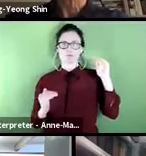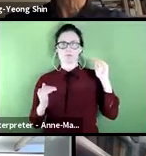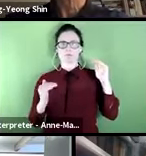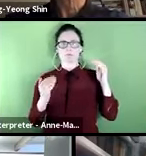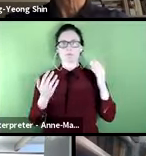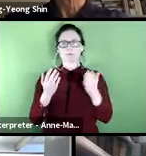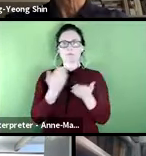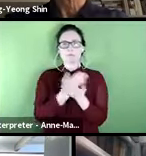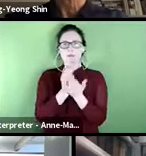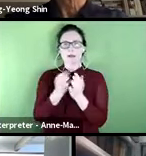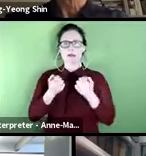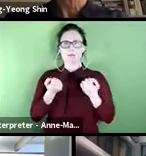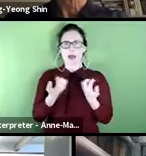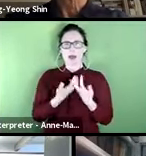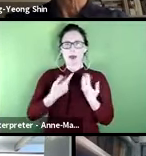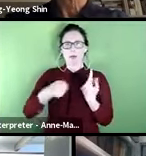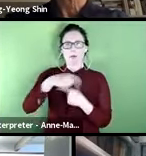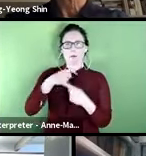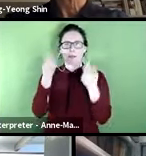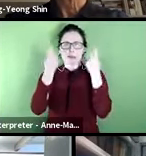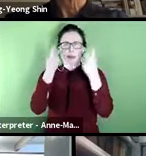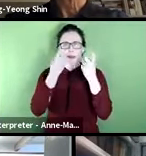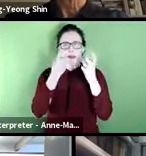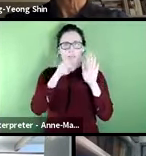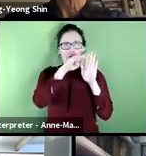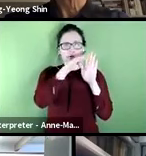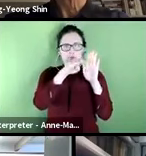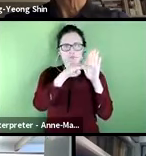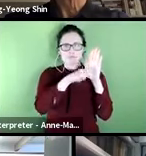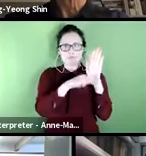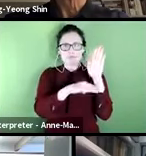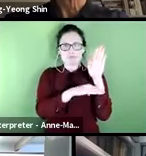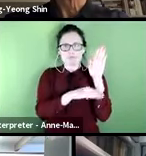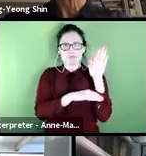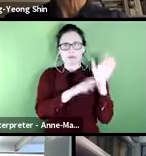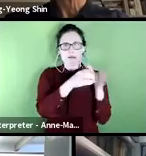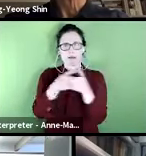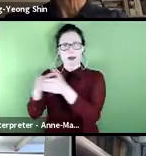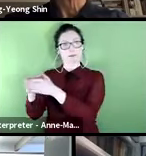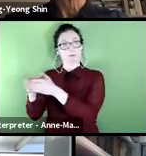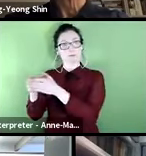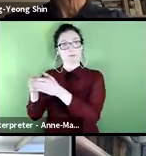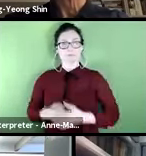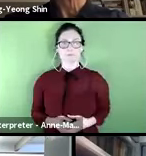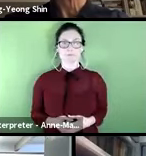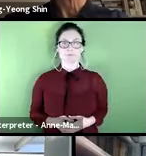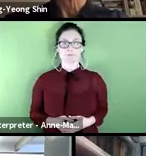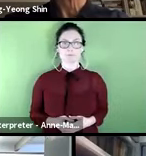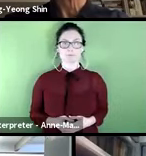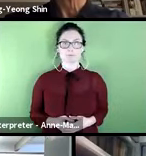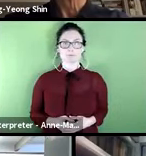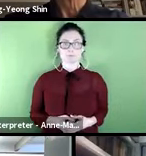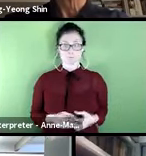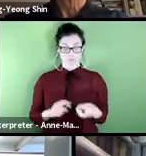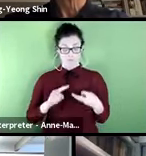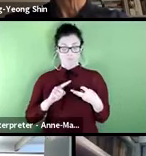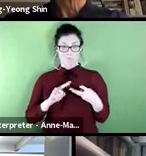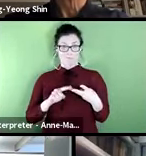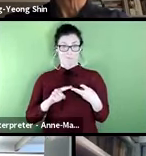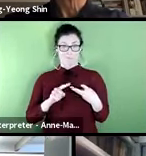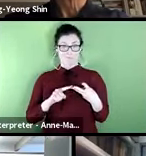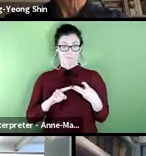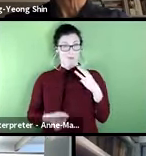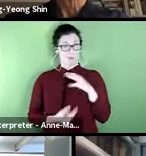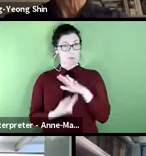of our thinking about stratification and class. And thirdly, and in some ways most importantly of